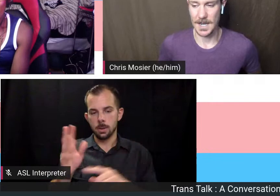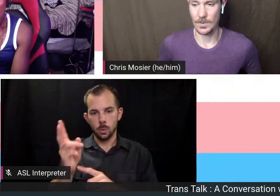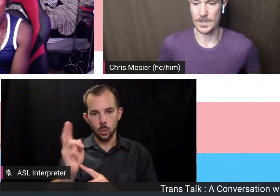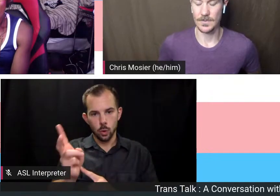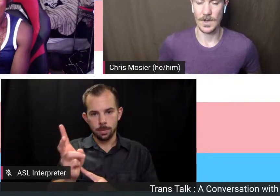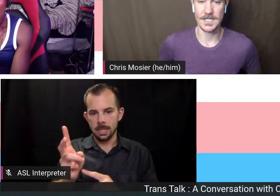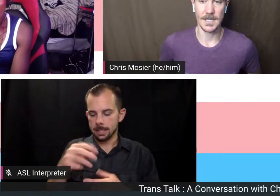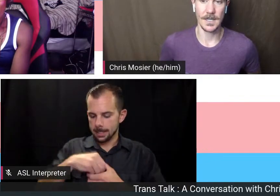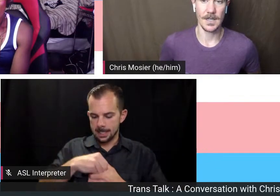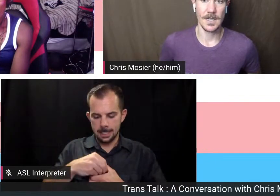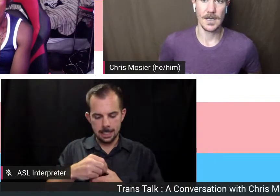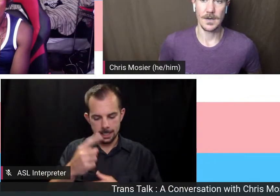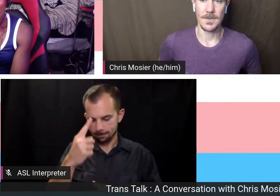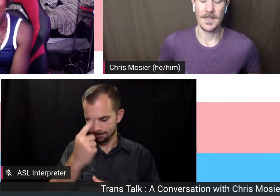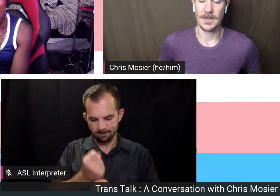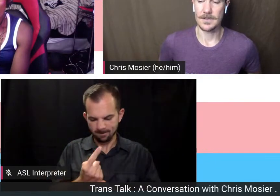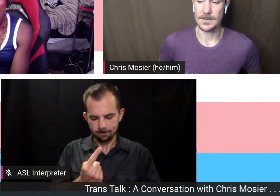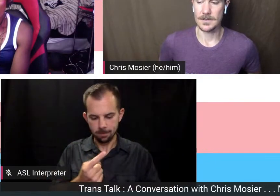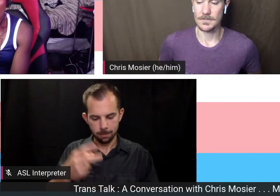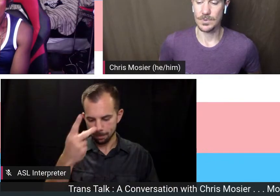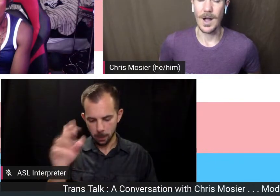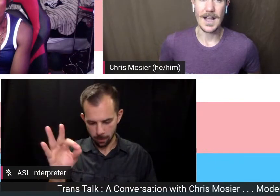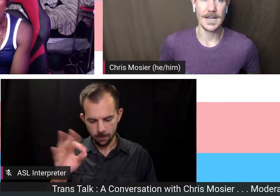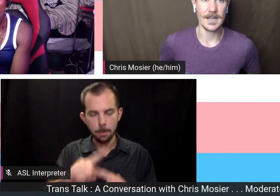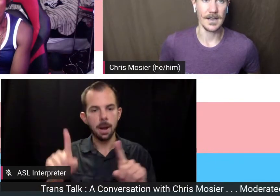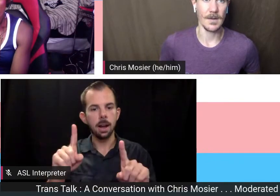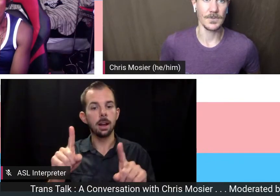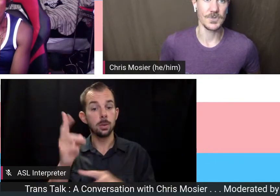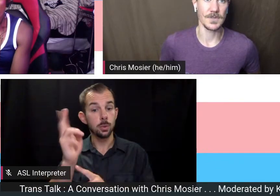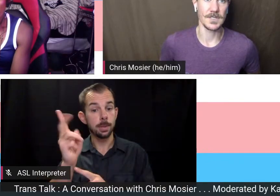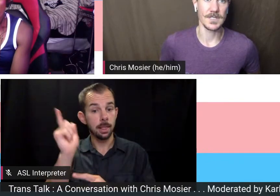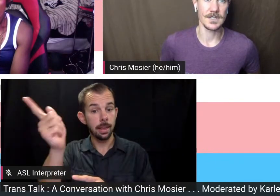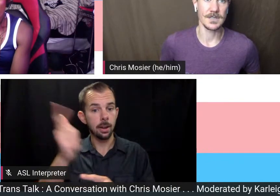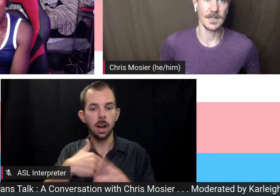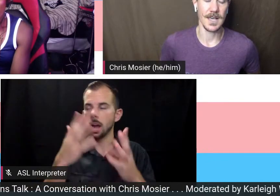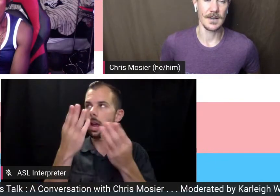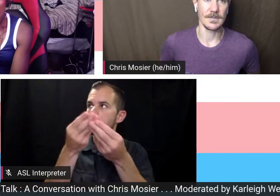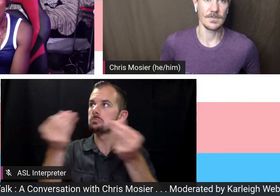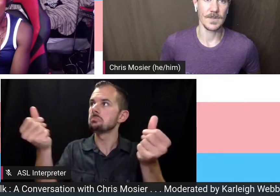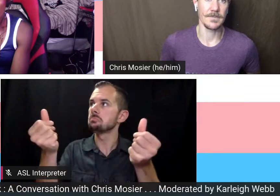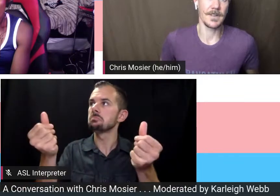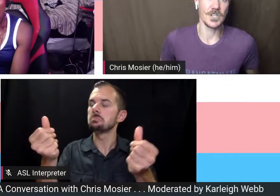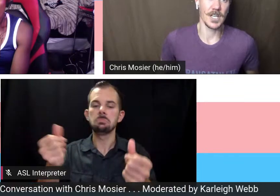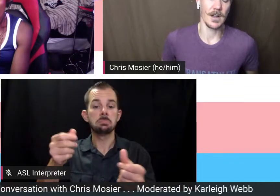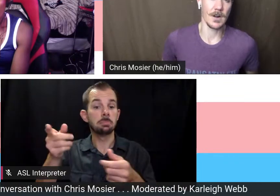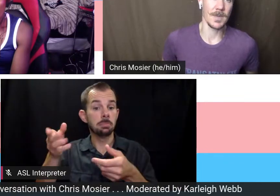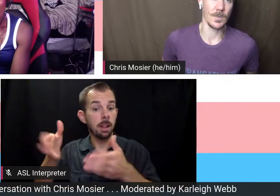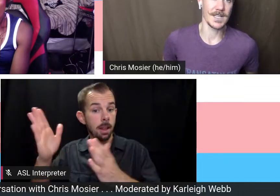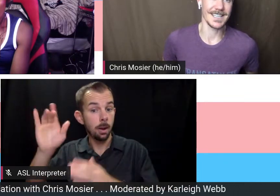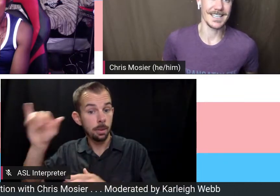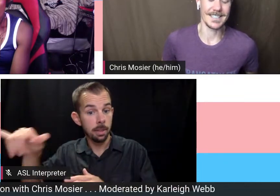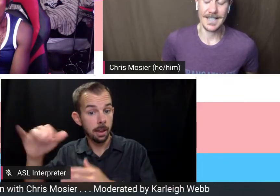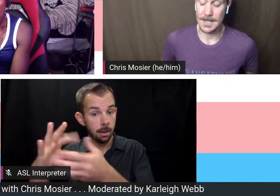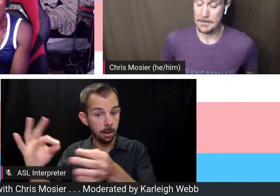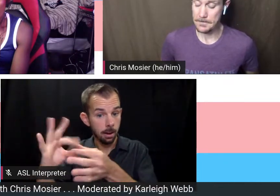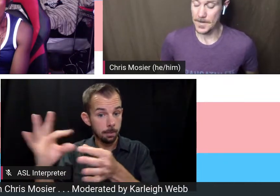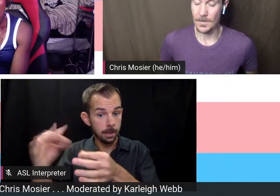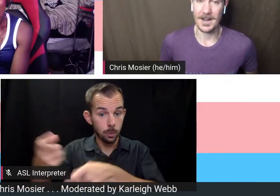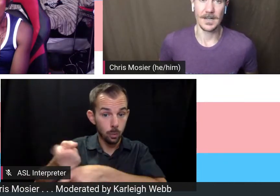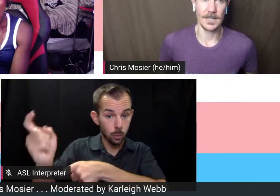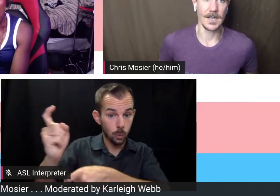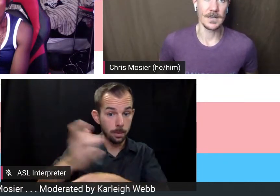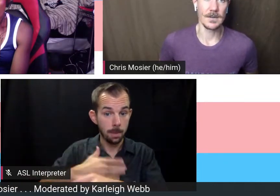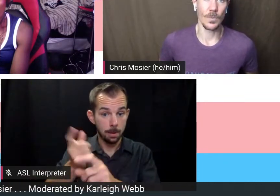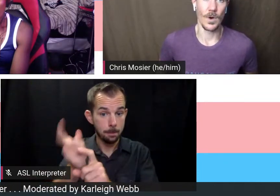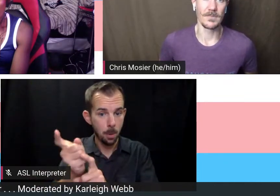all of those hours of racing, and the pride and accomplishment that finishing an Ironman race is, you